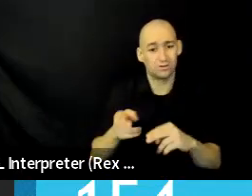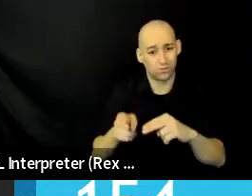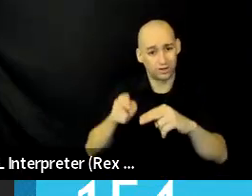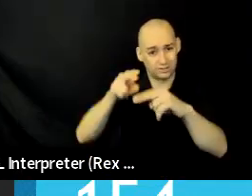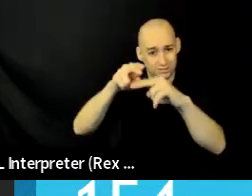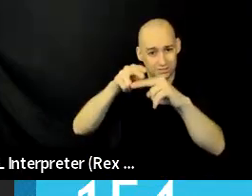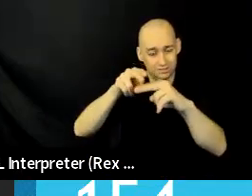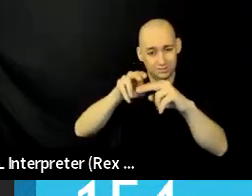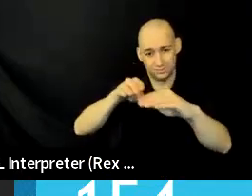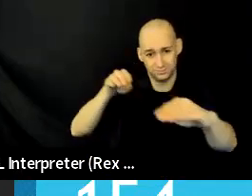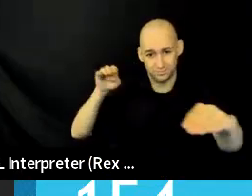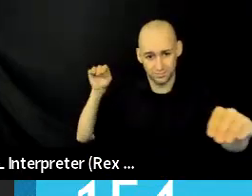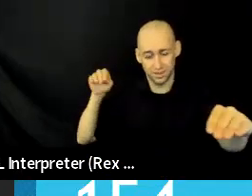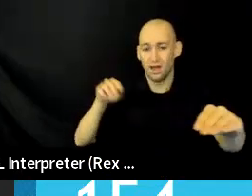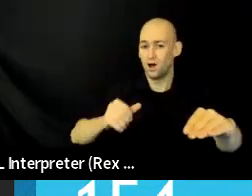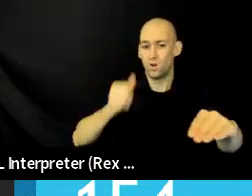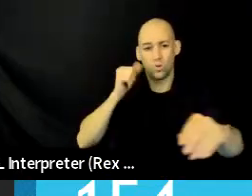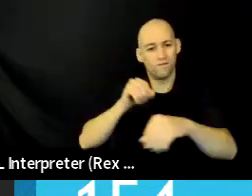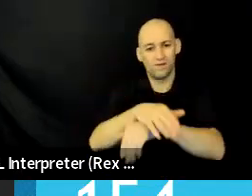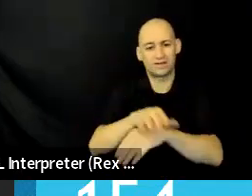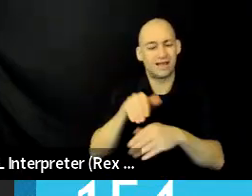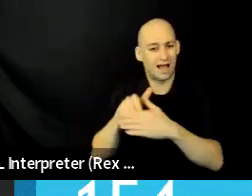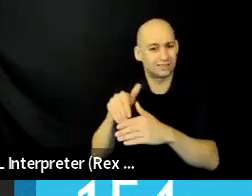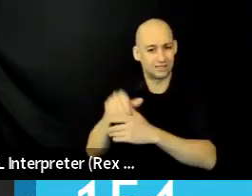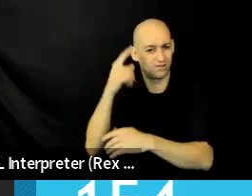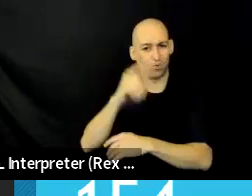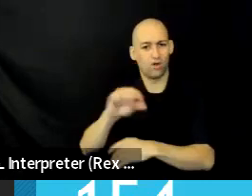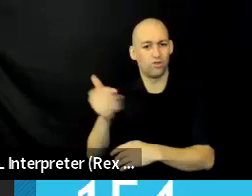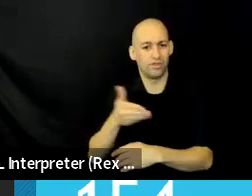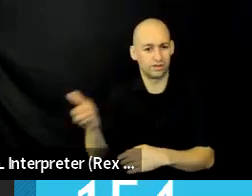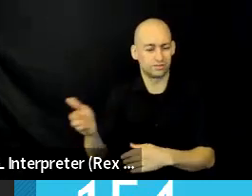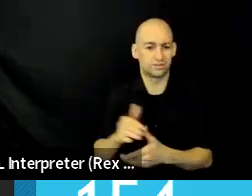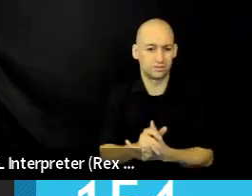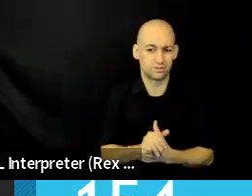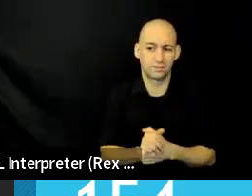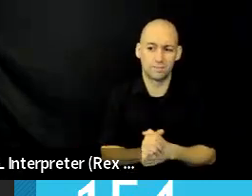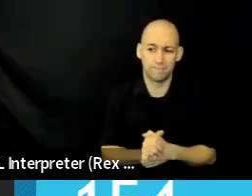affect access for things along the way. I